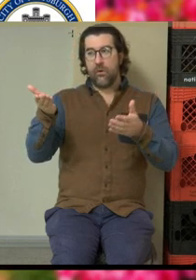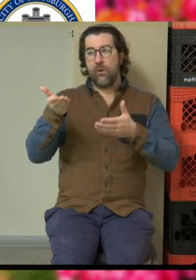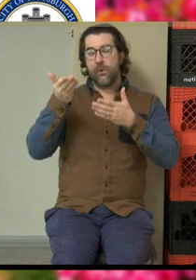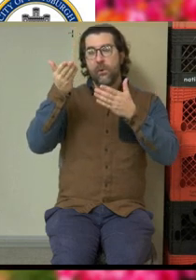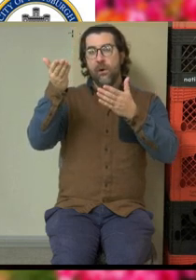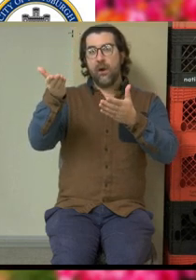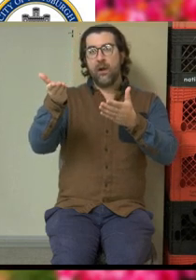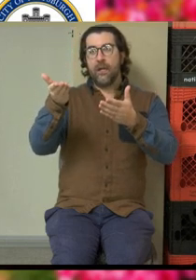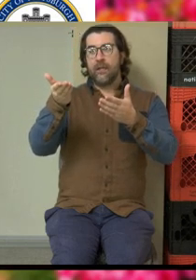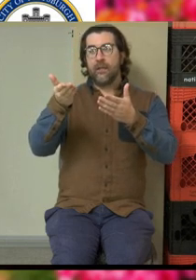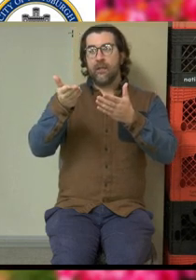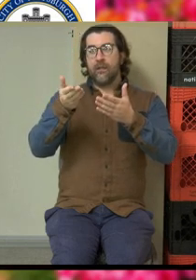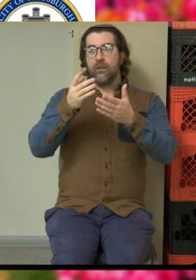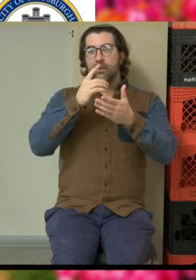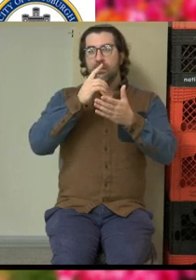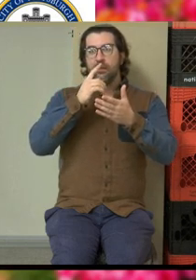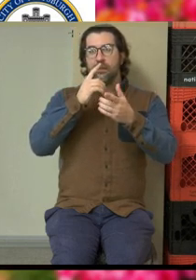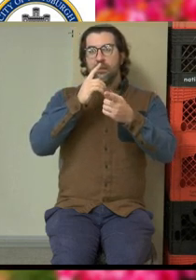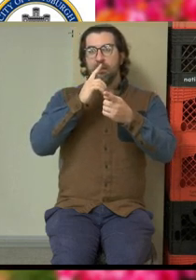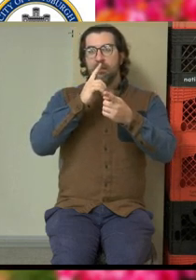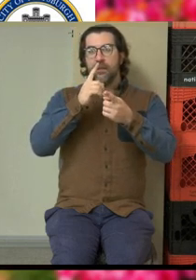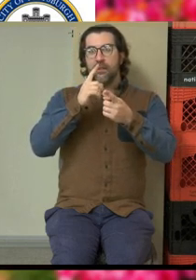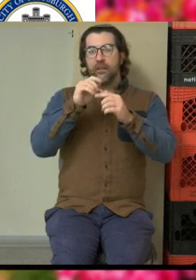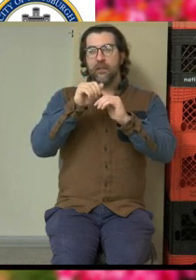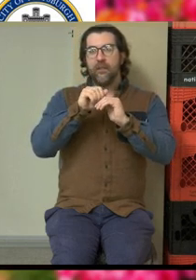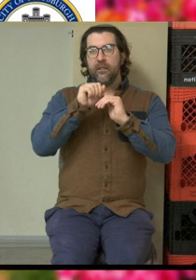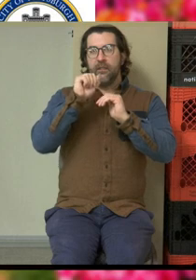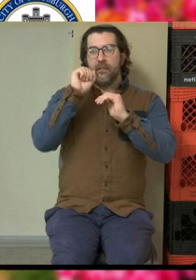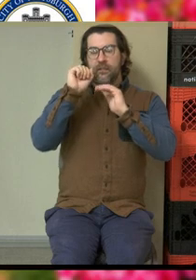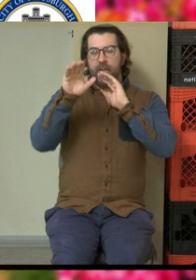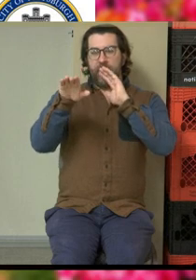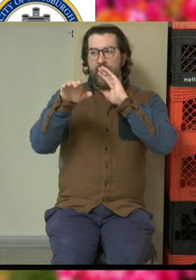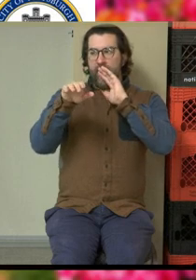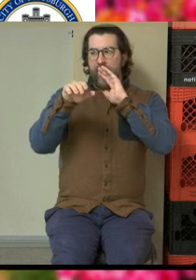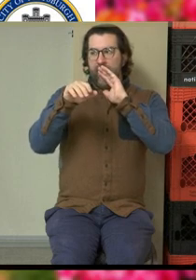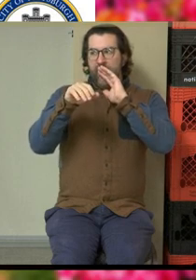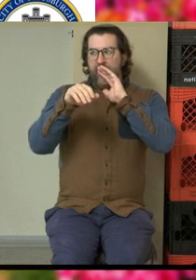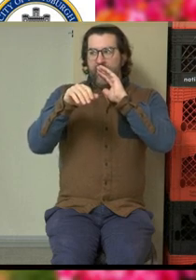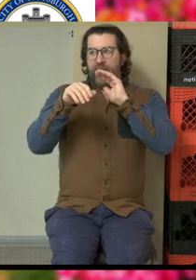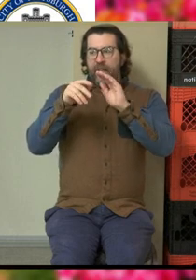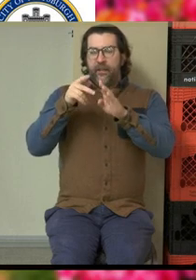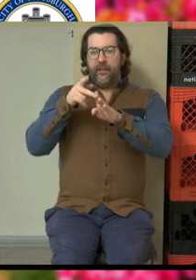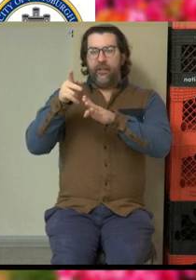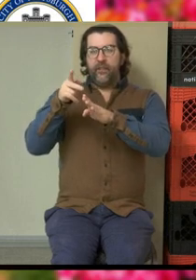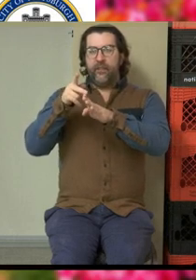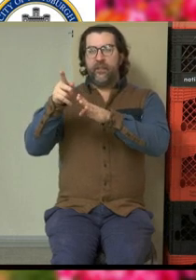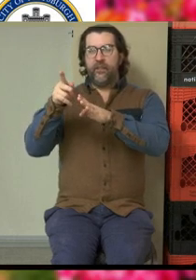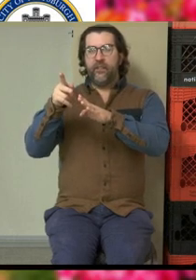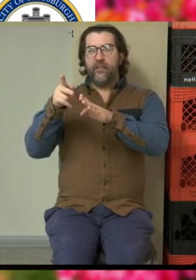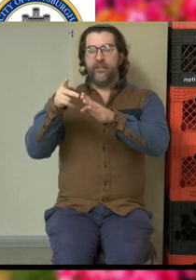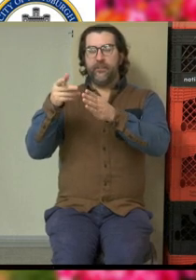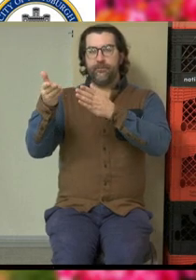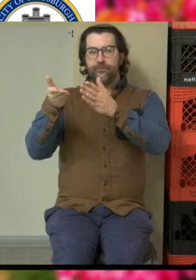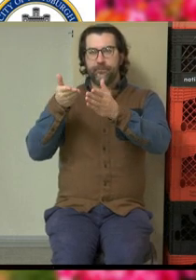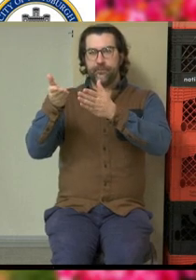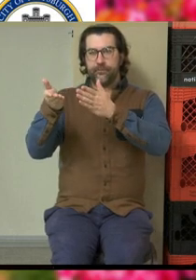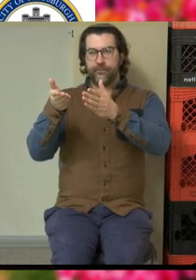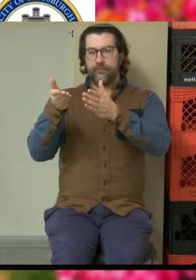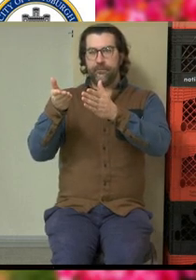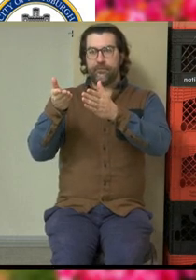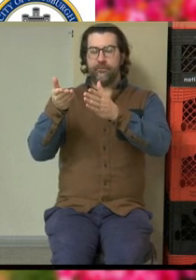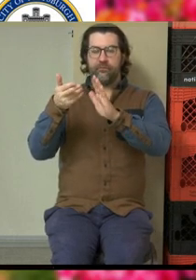proposal or scope of work to send out to professional services,